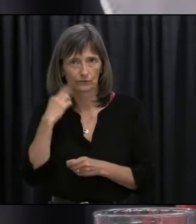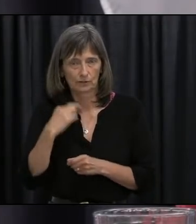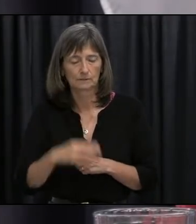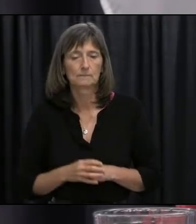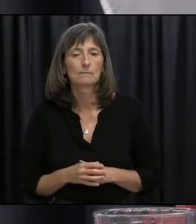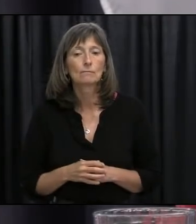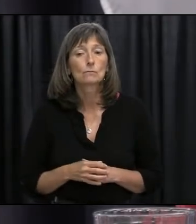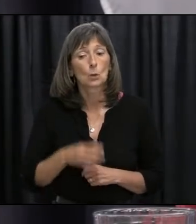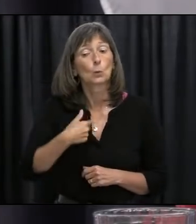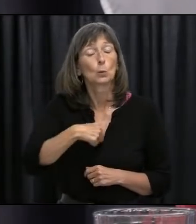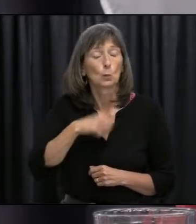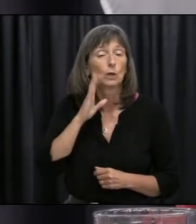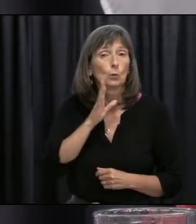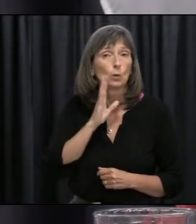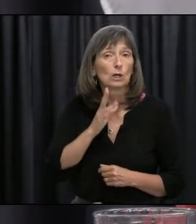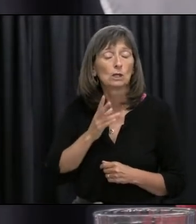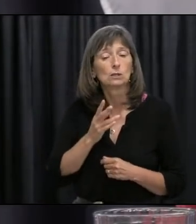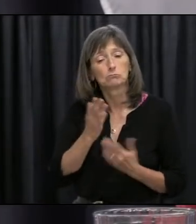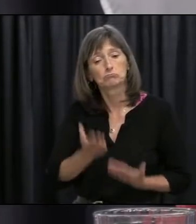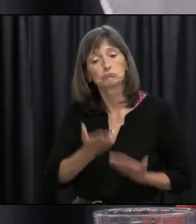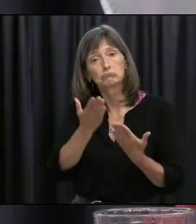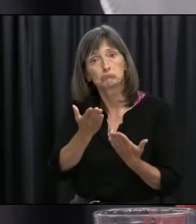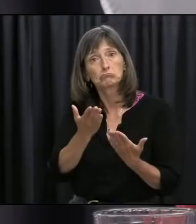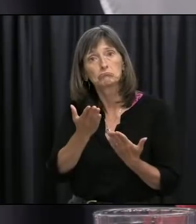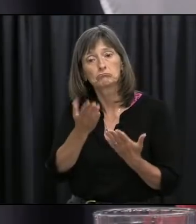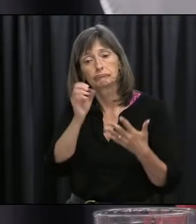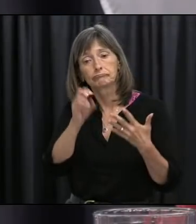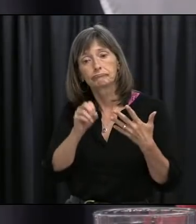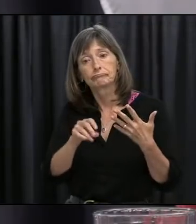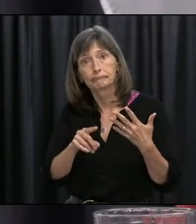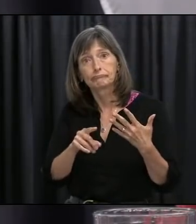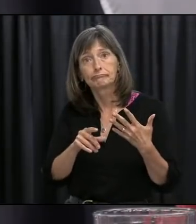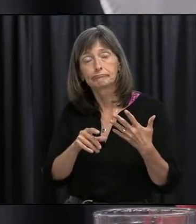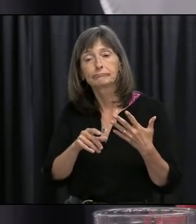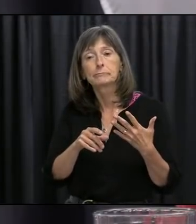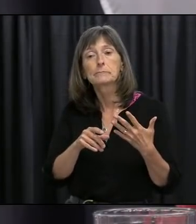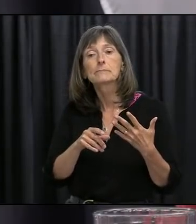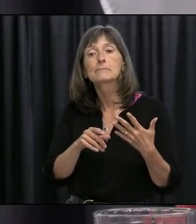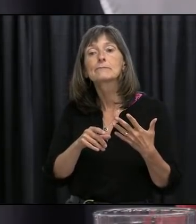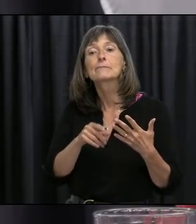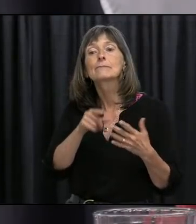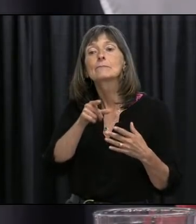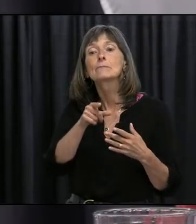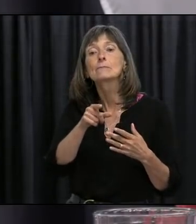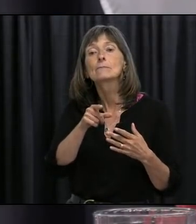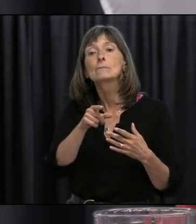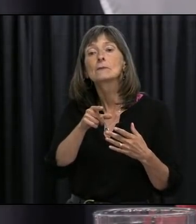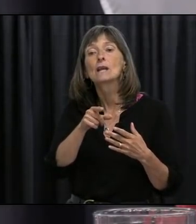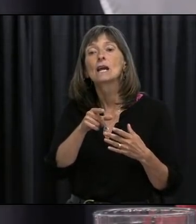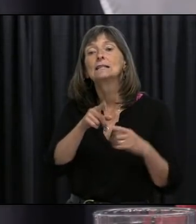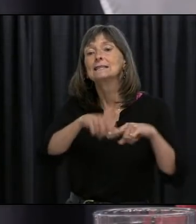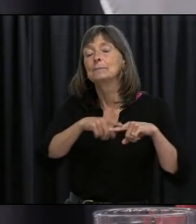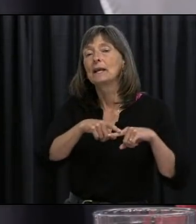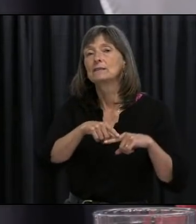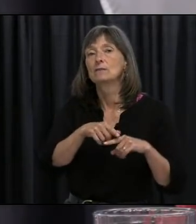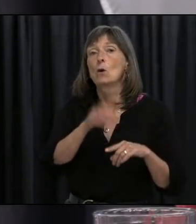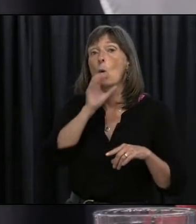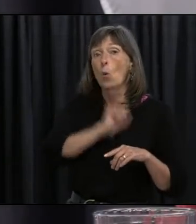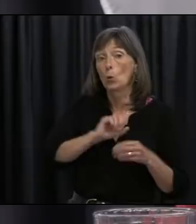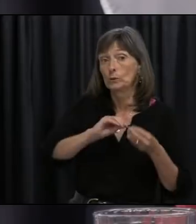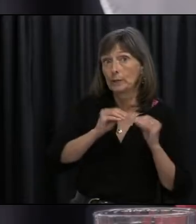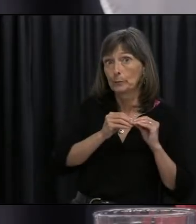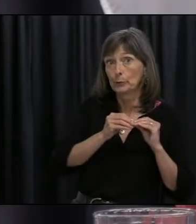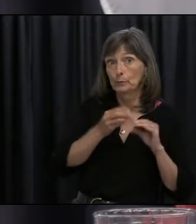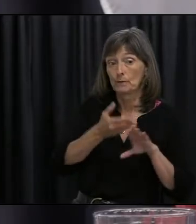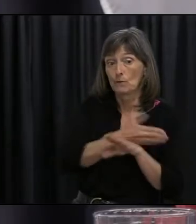coming up with a recommendation based on their previously licensed capacity and amending that